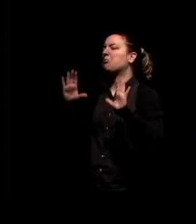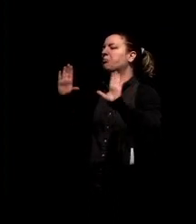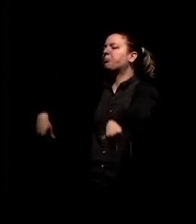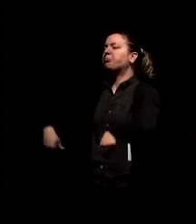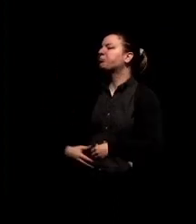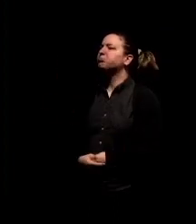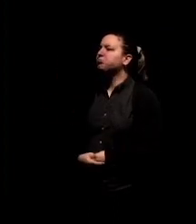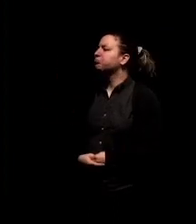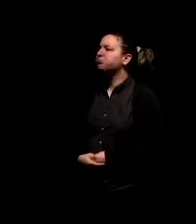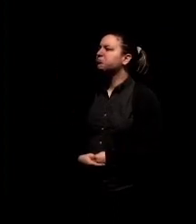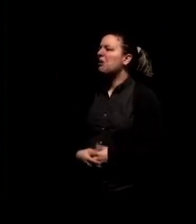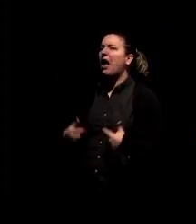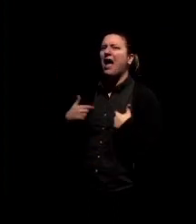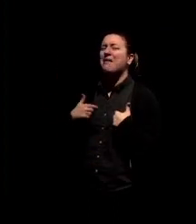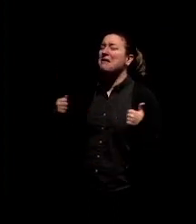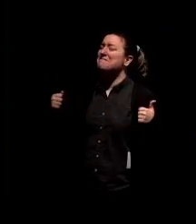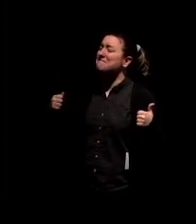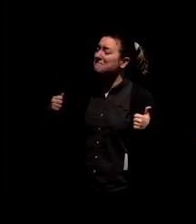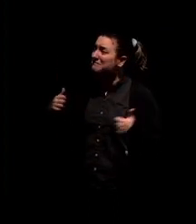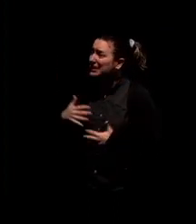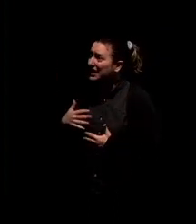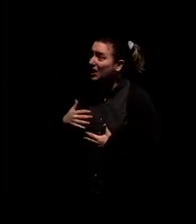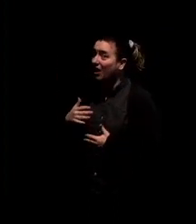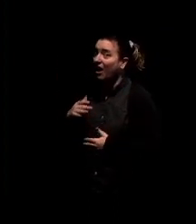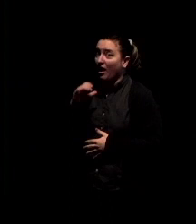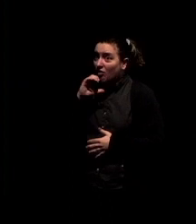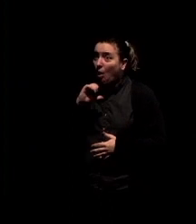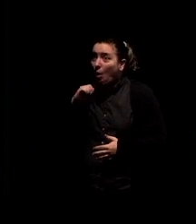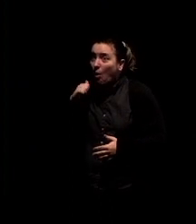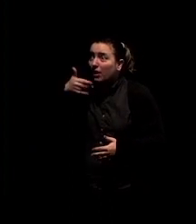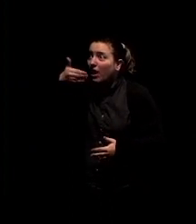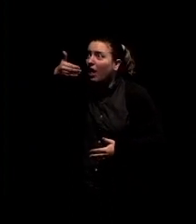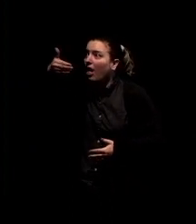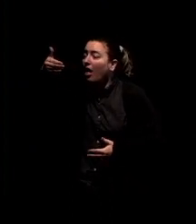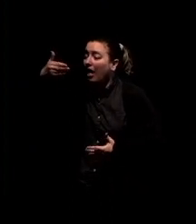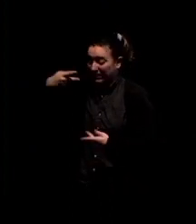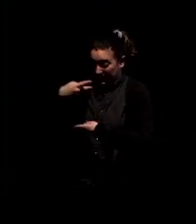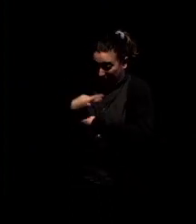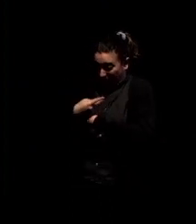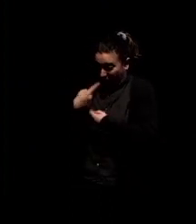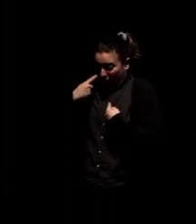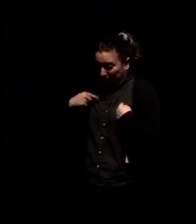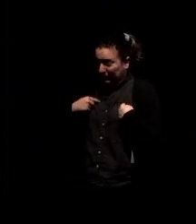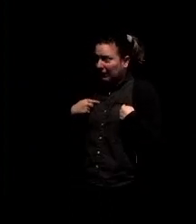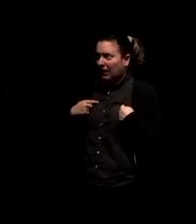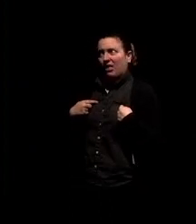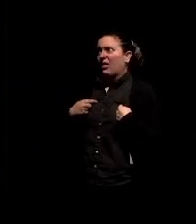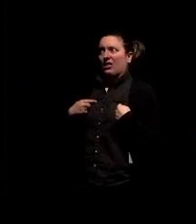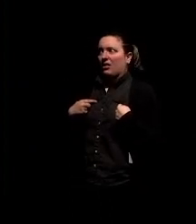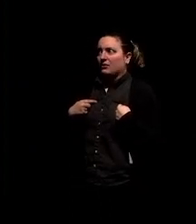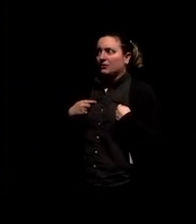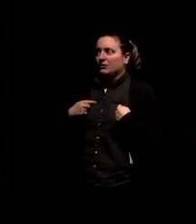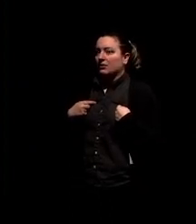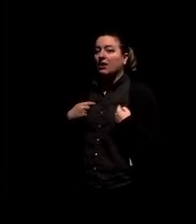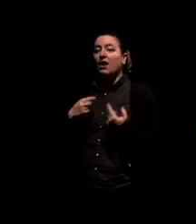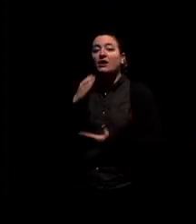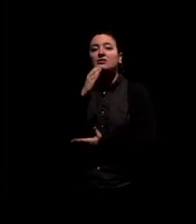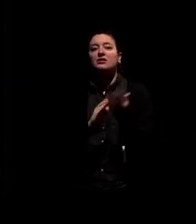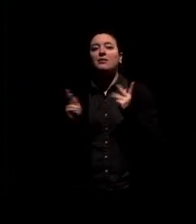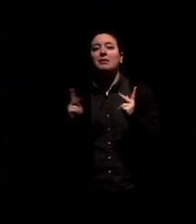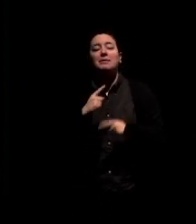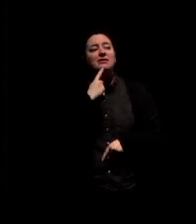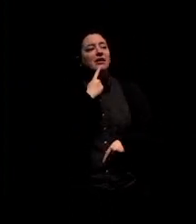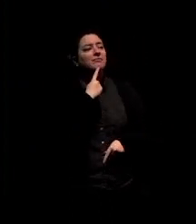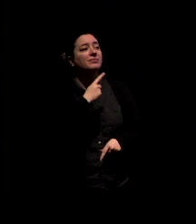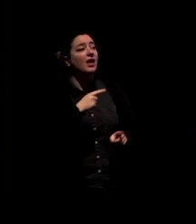with fear about how they're going to be cared for as they age. People who said, I will step in front of a bus before I